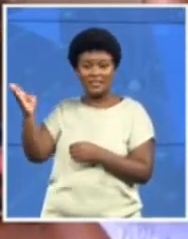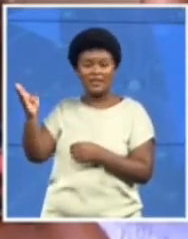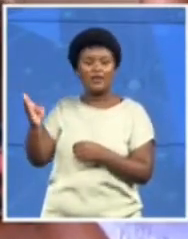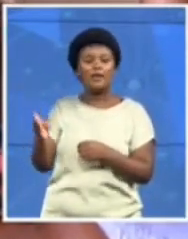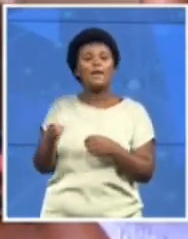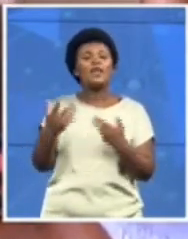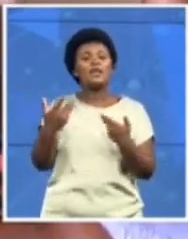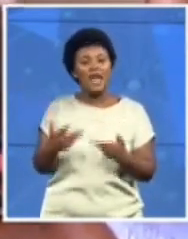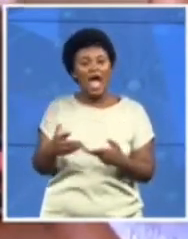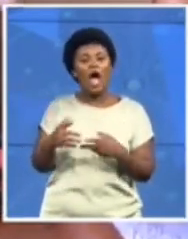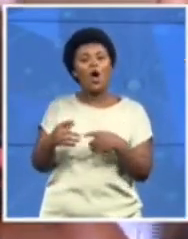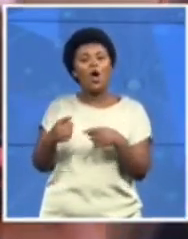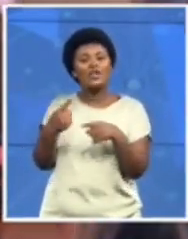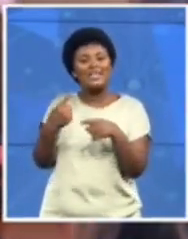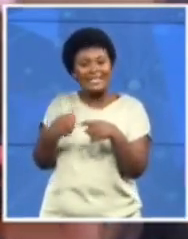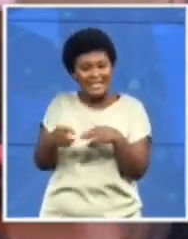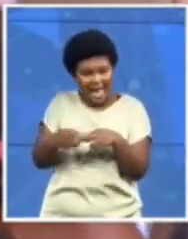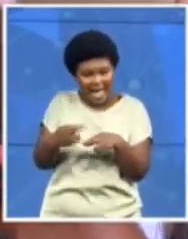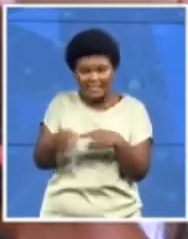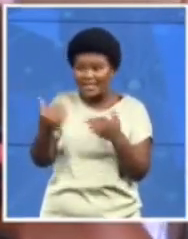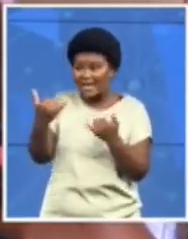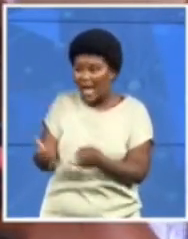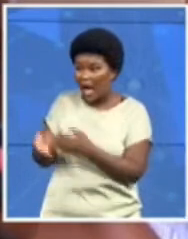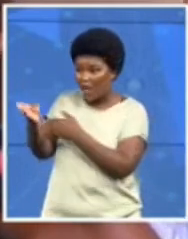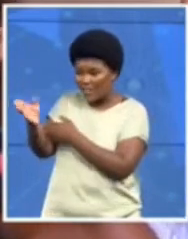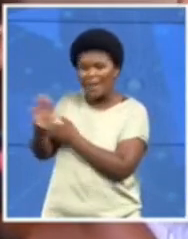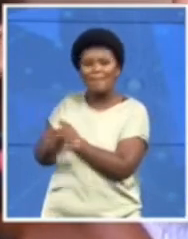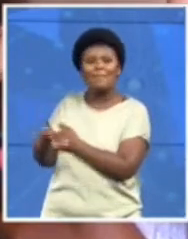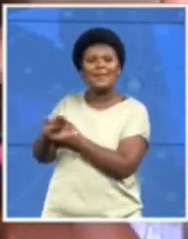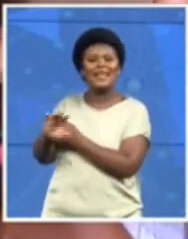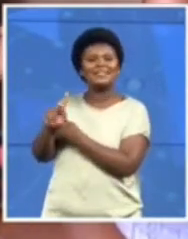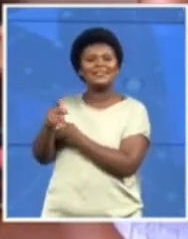now in Kailich.